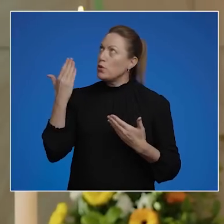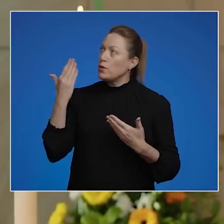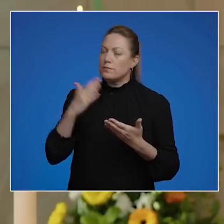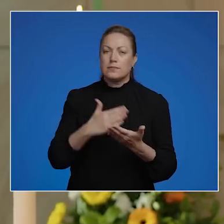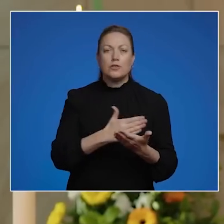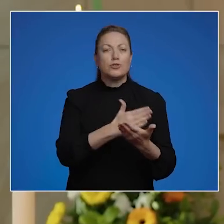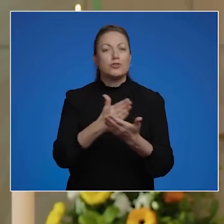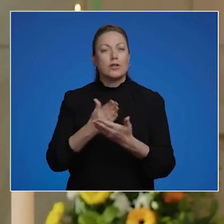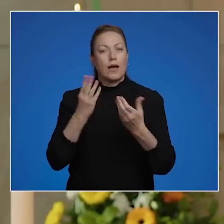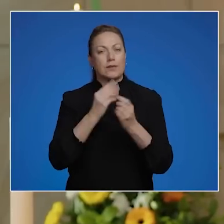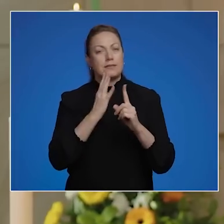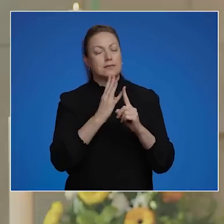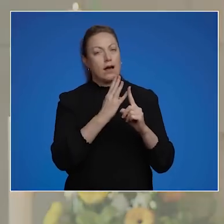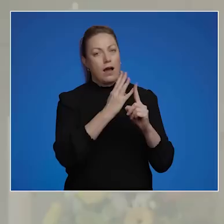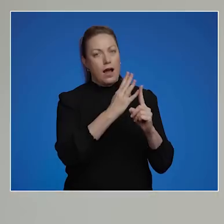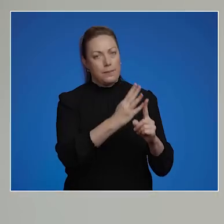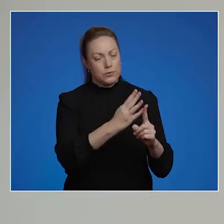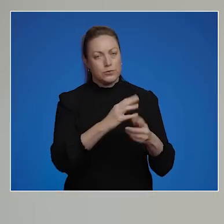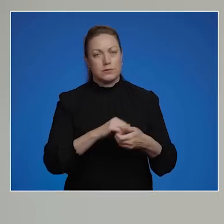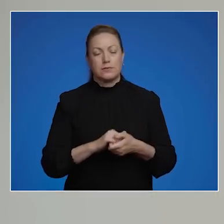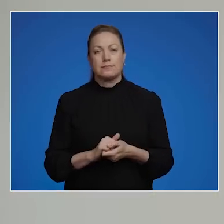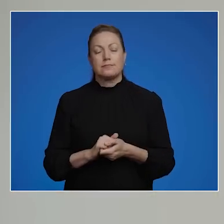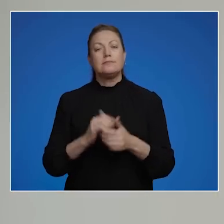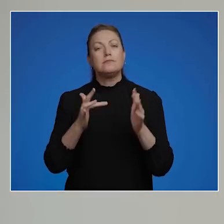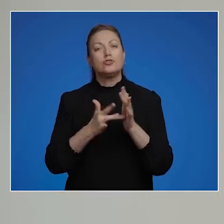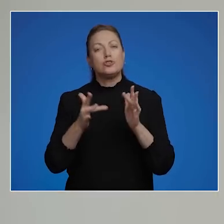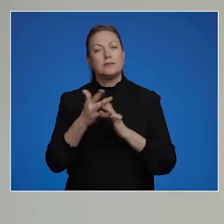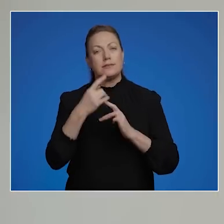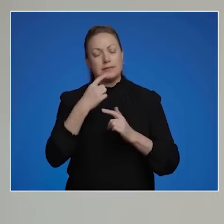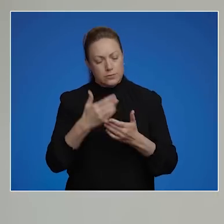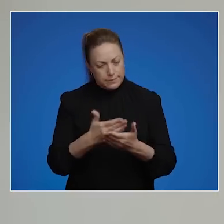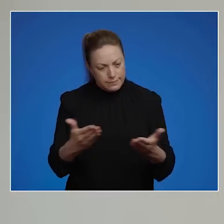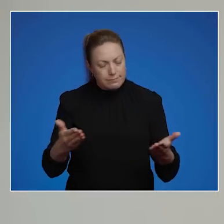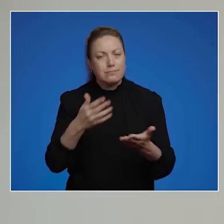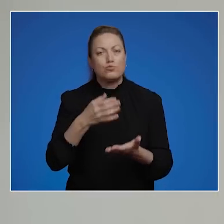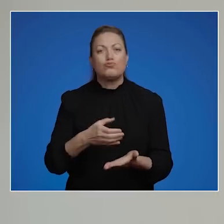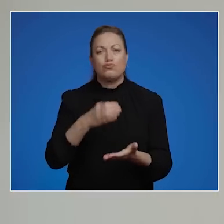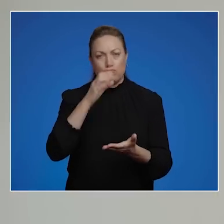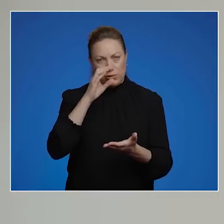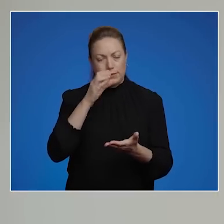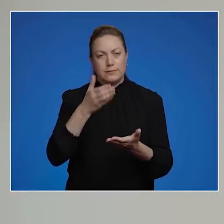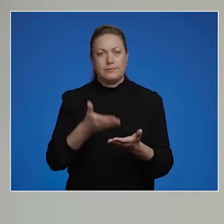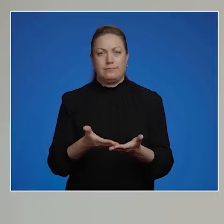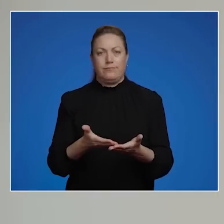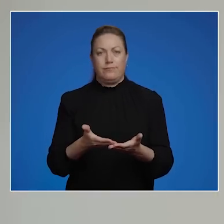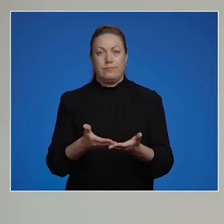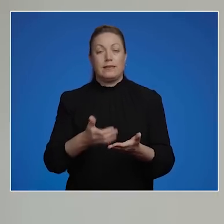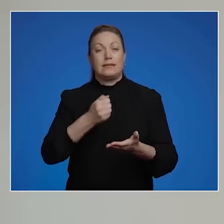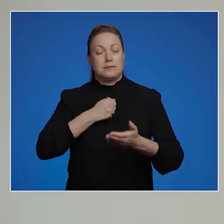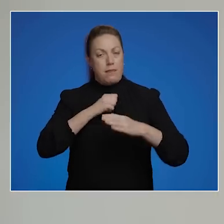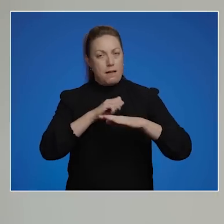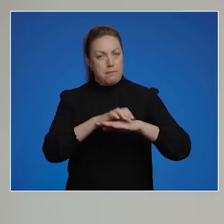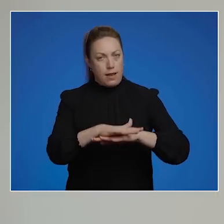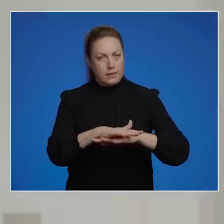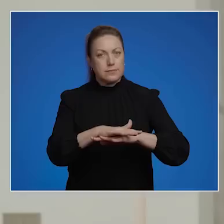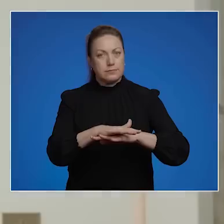his disciples, saying, Take this, all of you, and drink from it, for this is the chalice